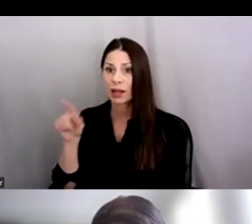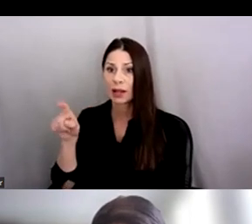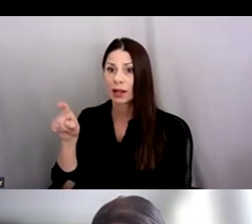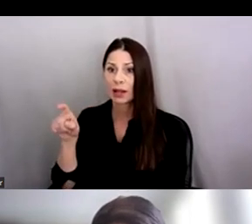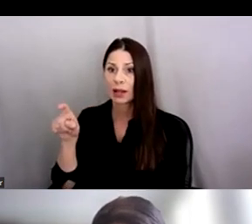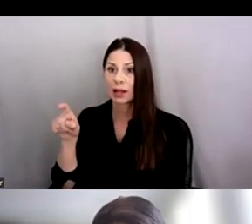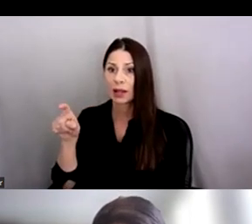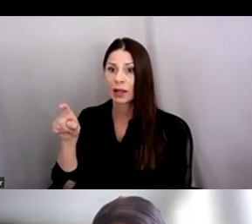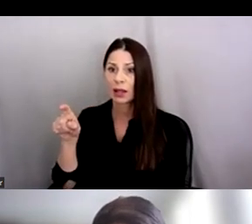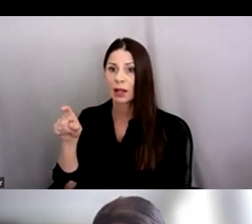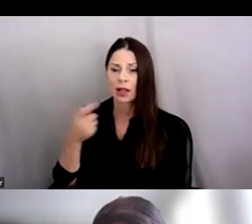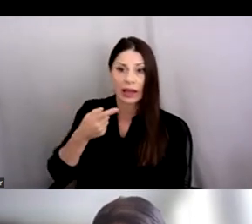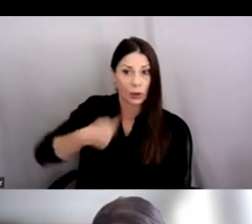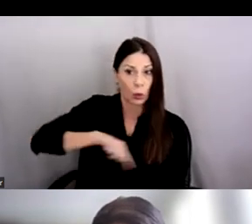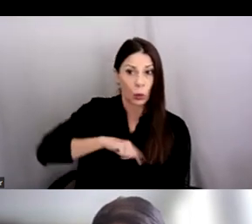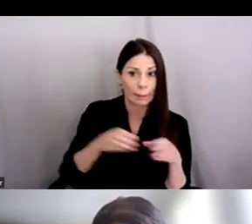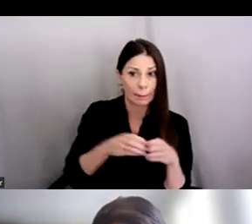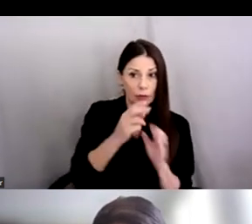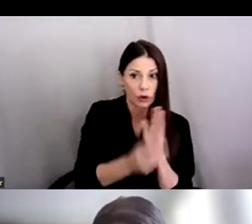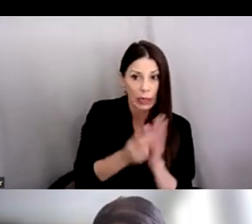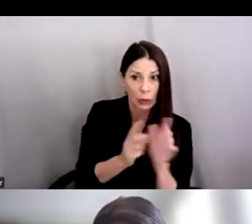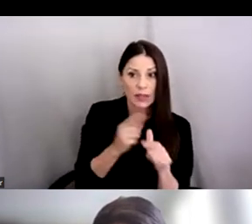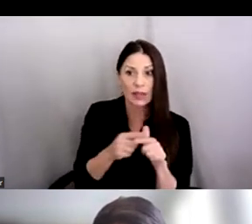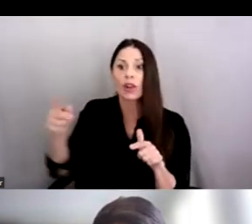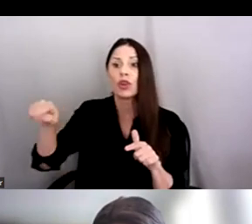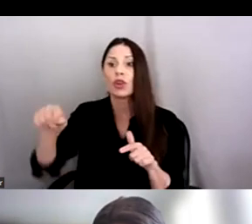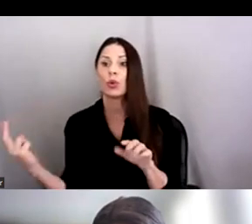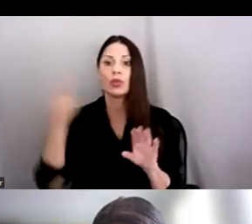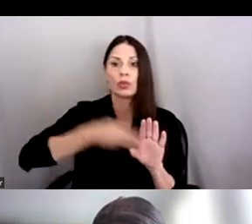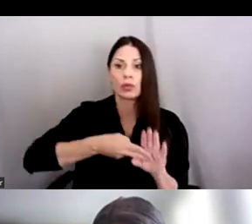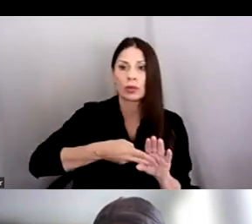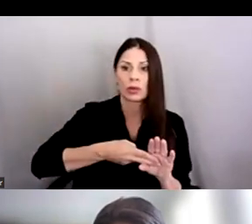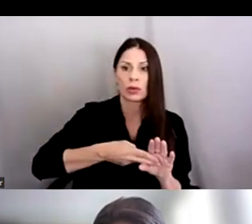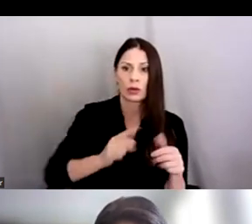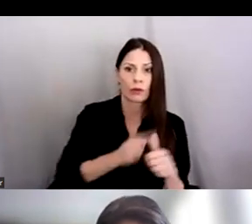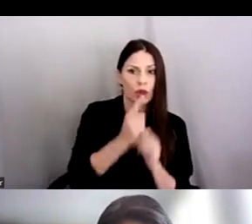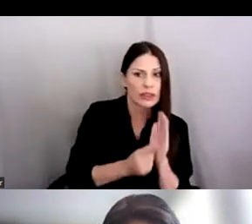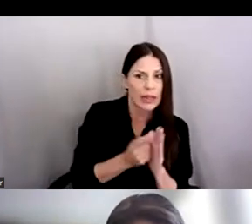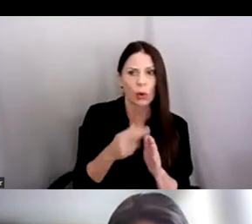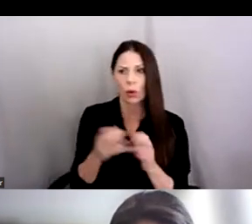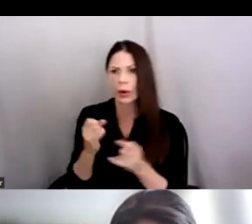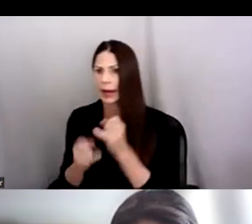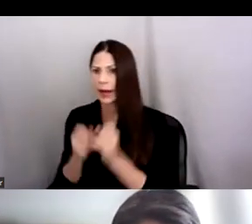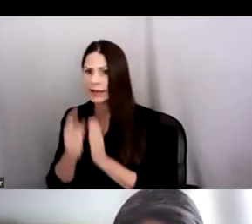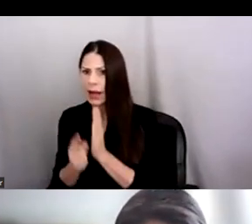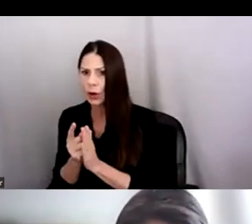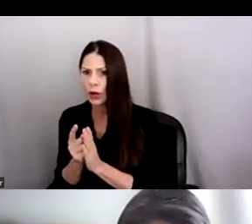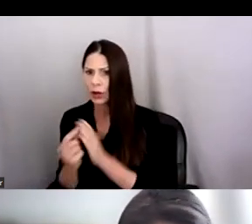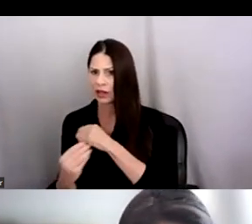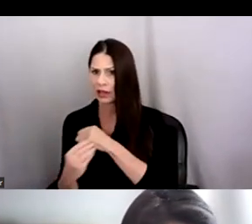Like we'll meet for 2 hours and you guys come in and like the first hour or the last hour and advise us or